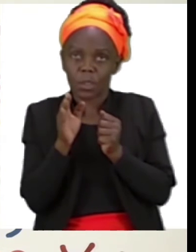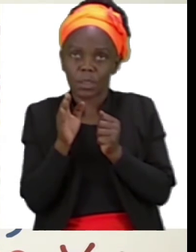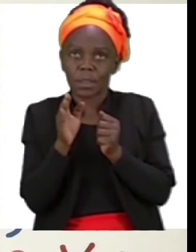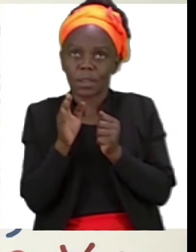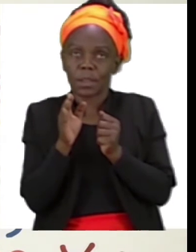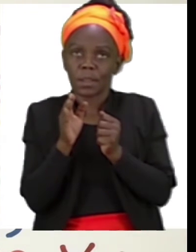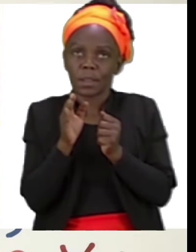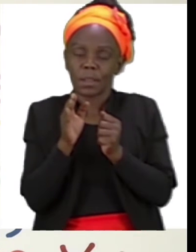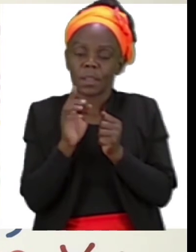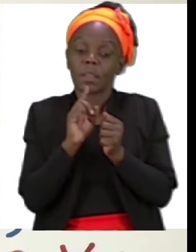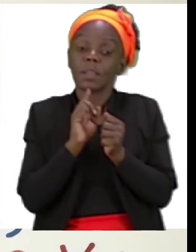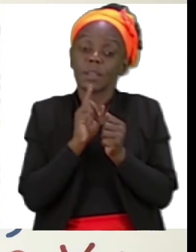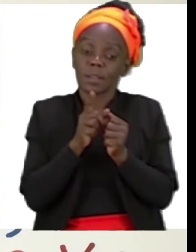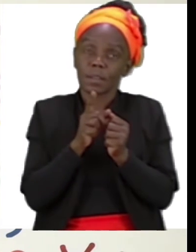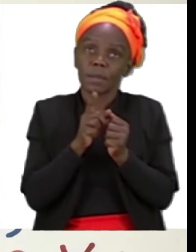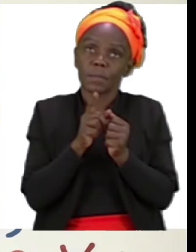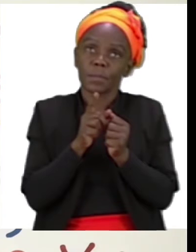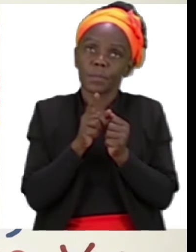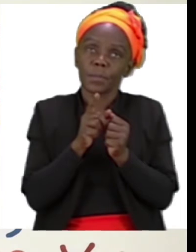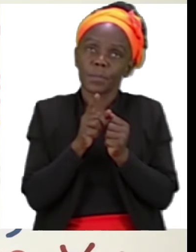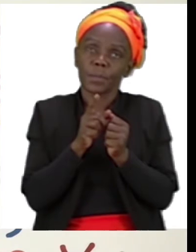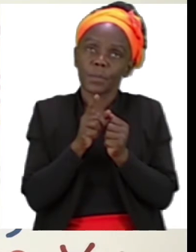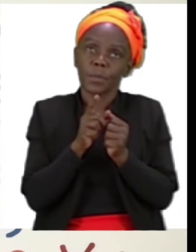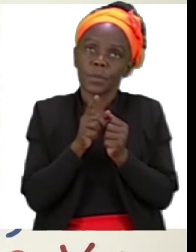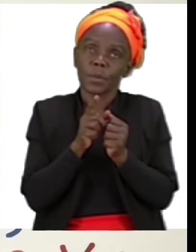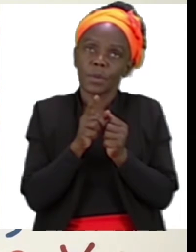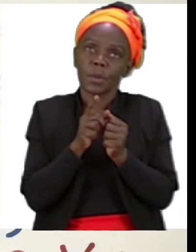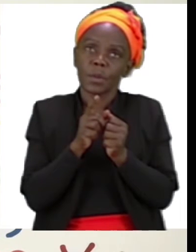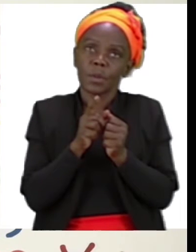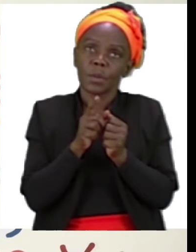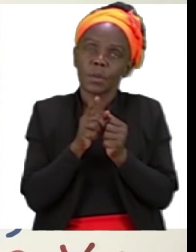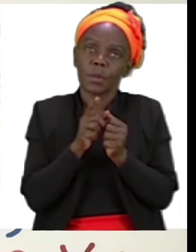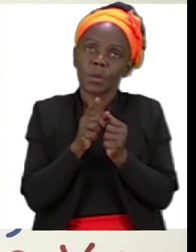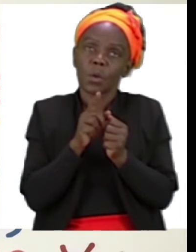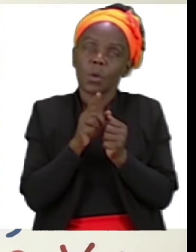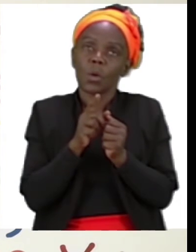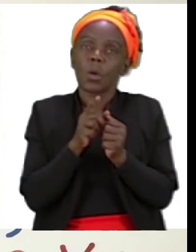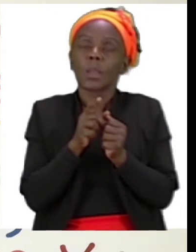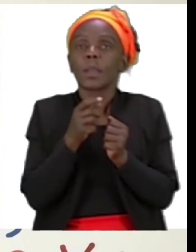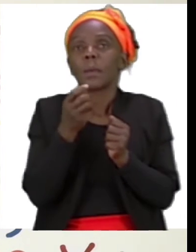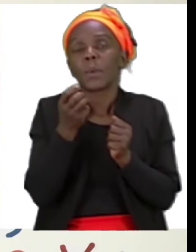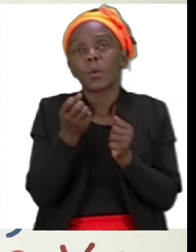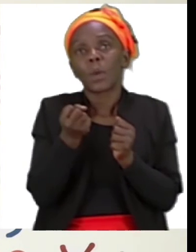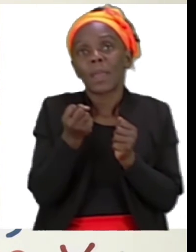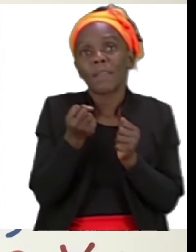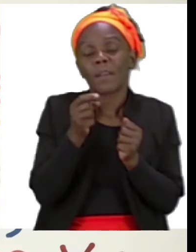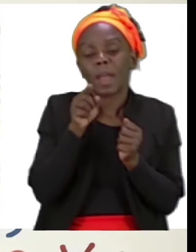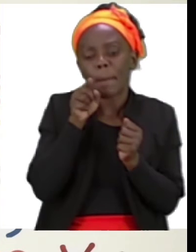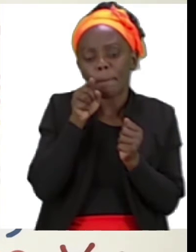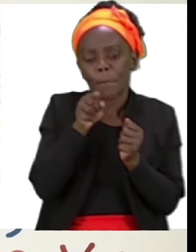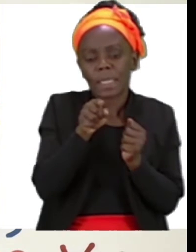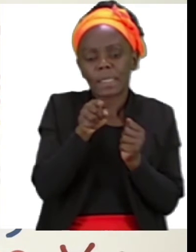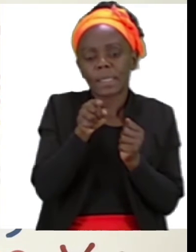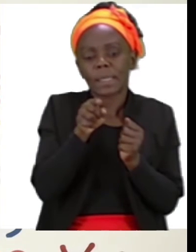said that because there is a sentence there, we cannot use it yet. So not just